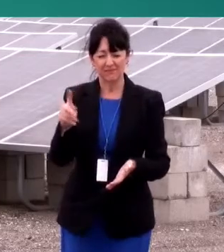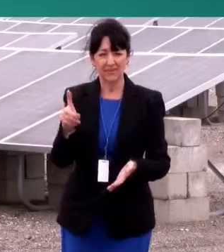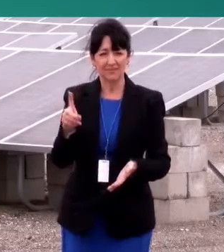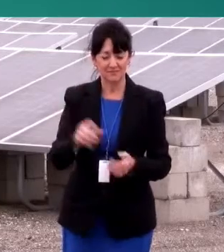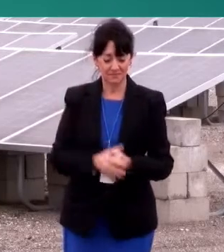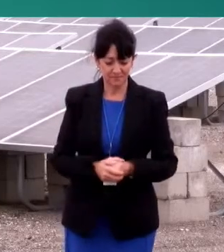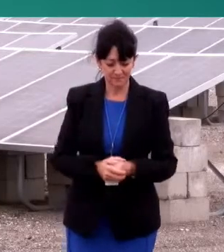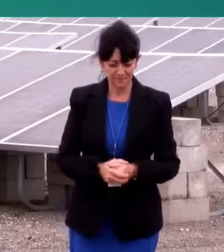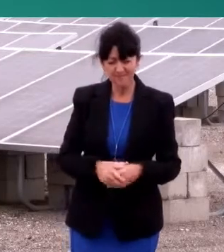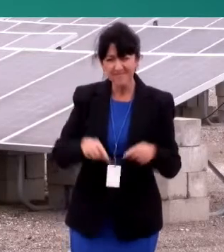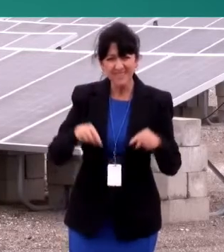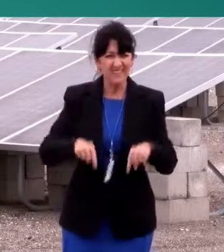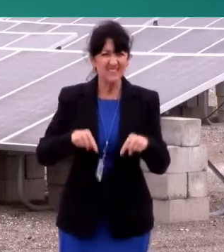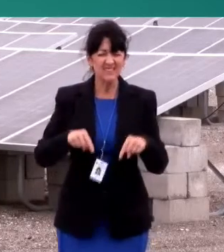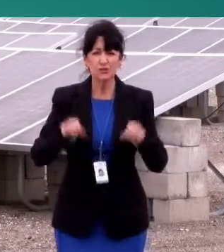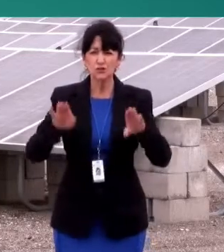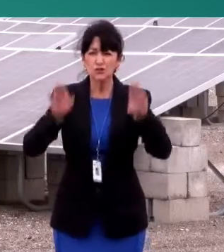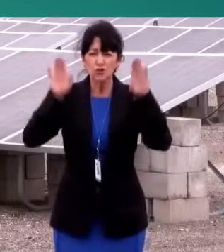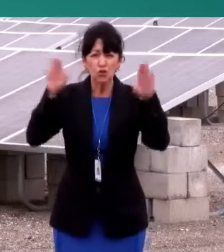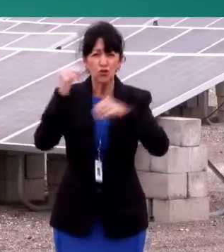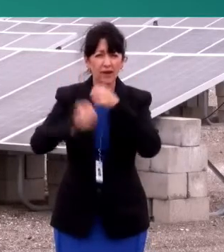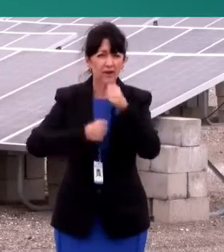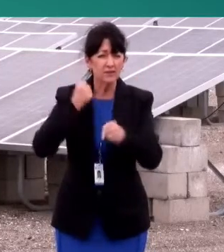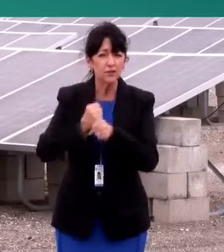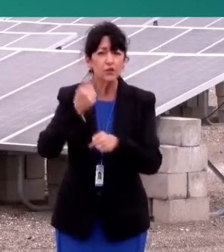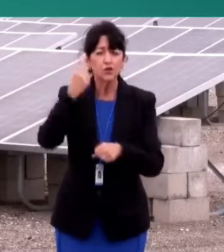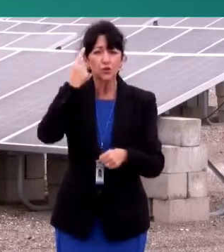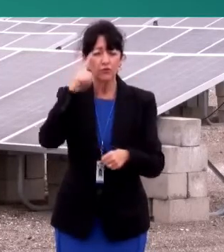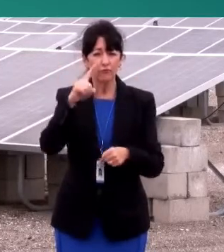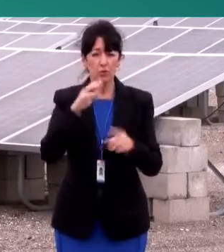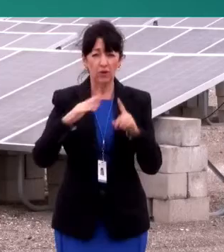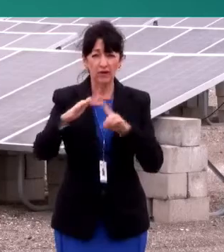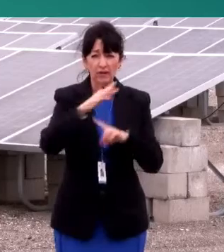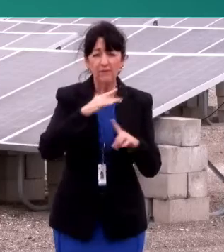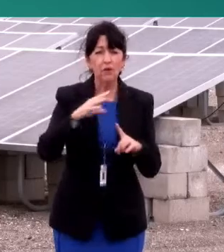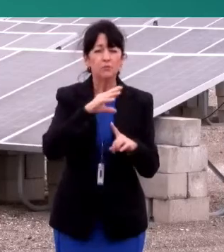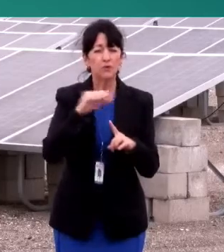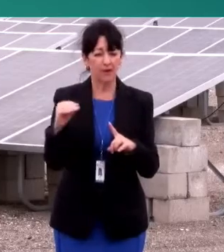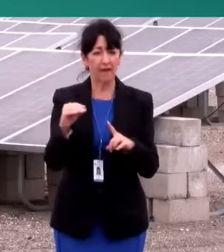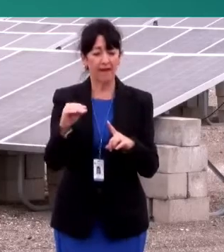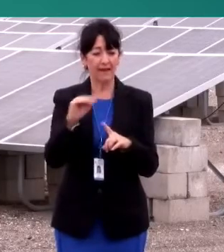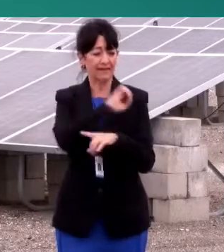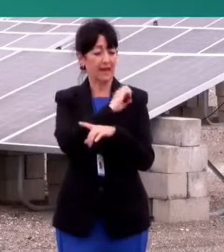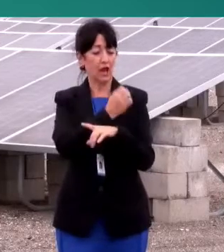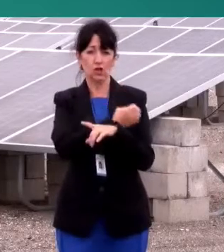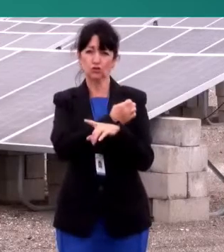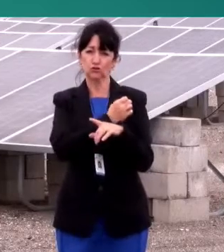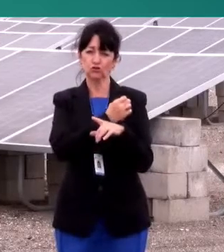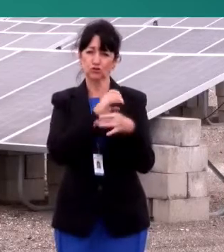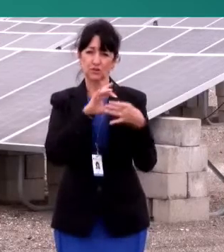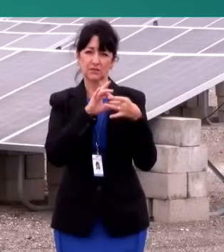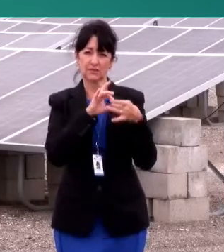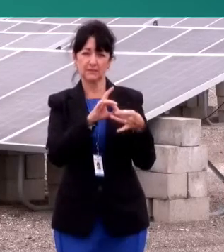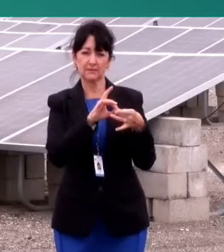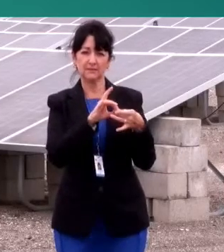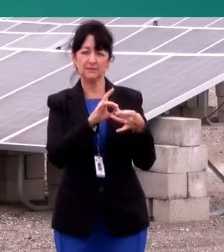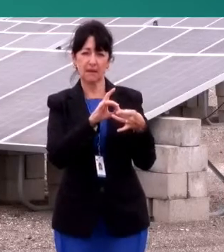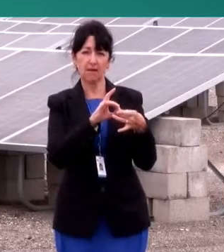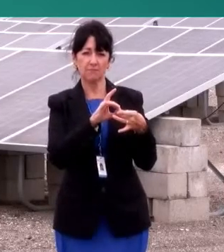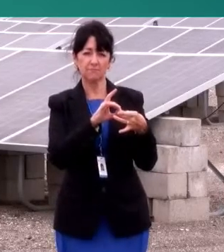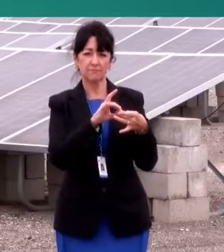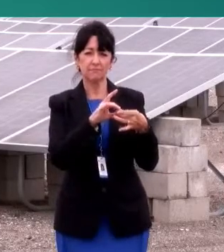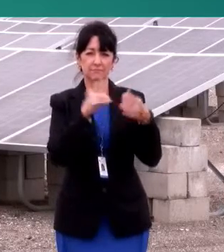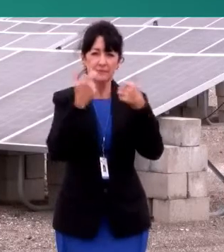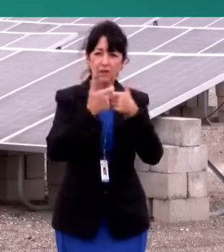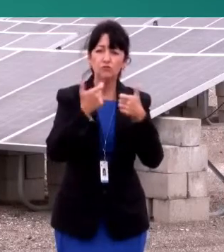year for environmental and energy bills in the Delaware State Senate, and the Delaware General Assembly. The 3